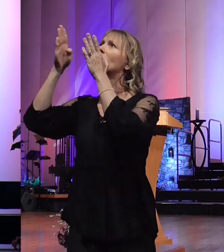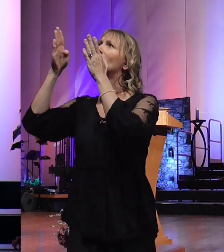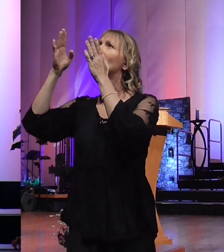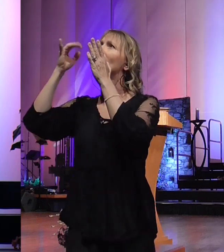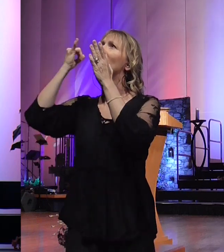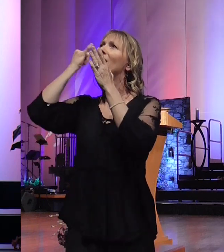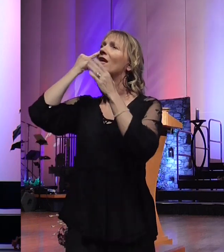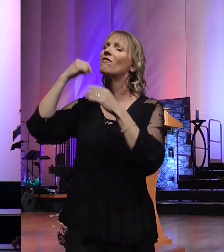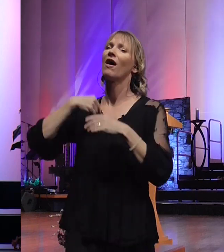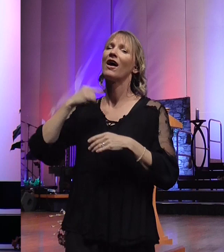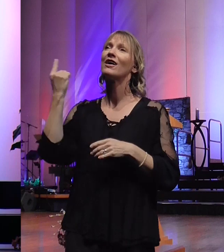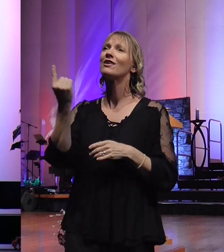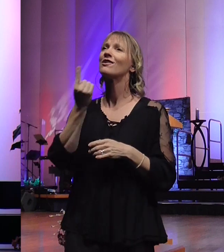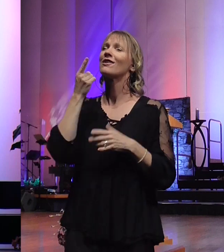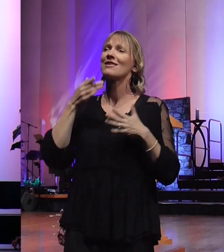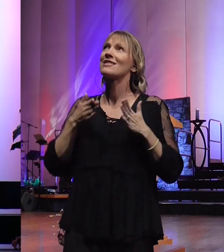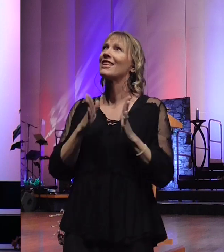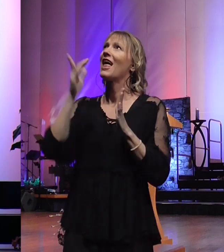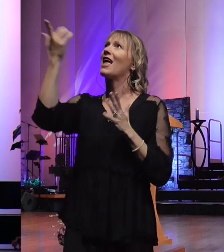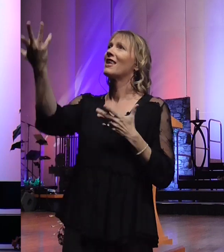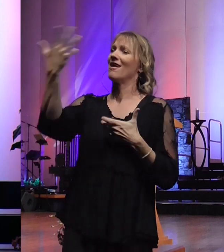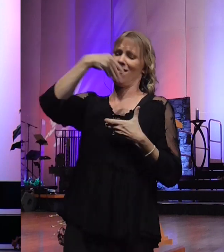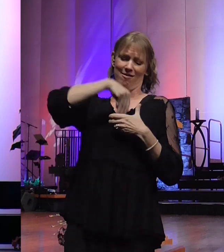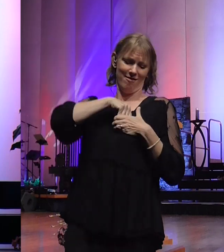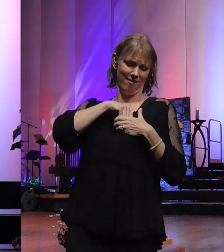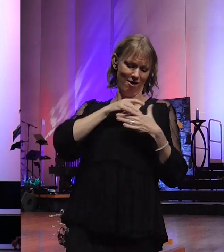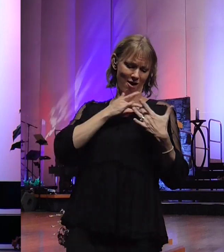let you in my heart.